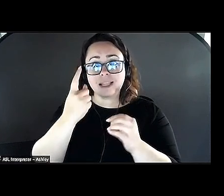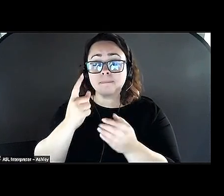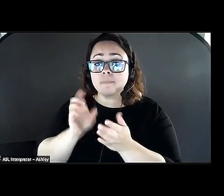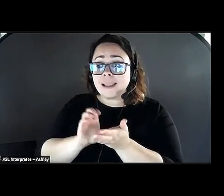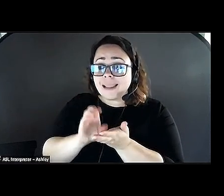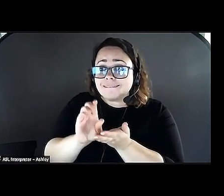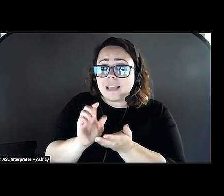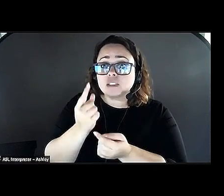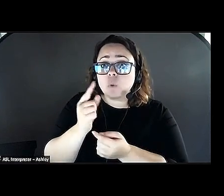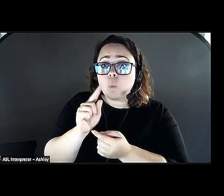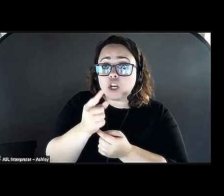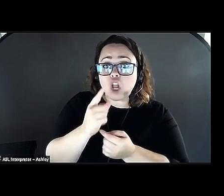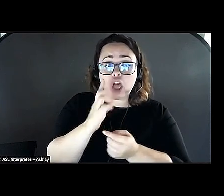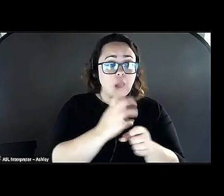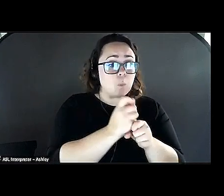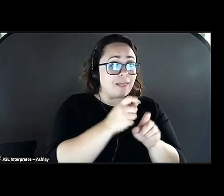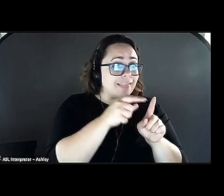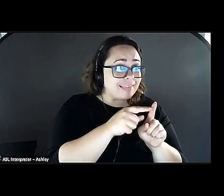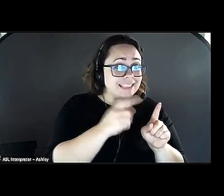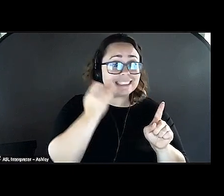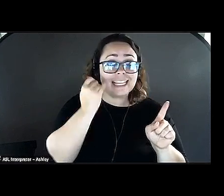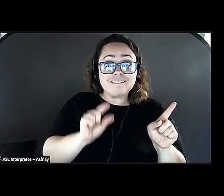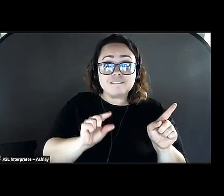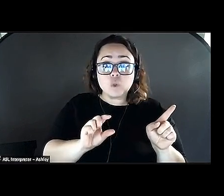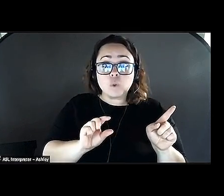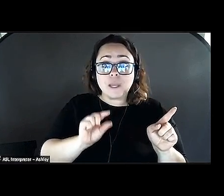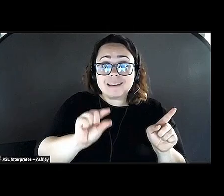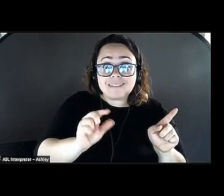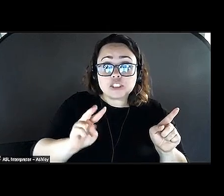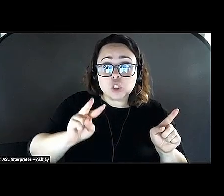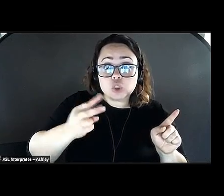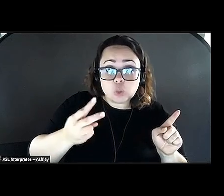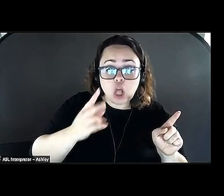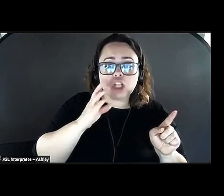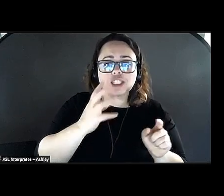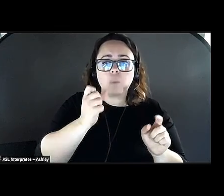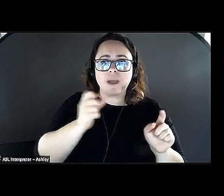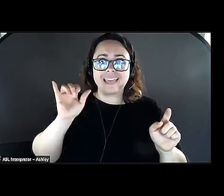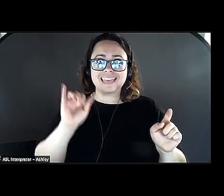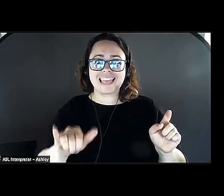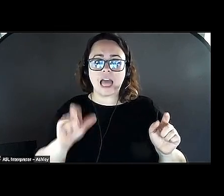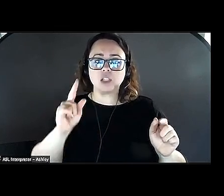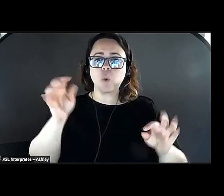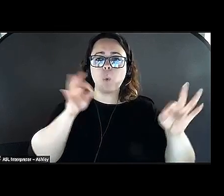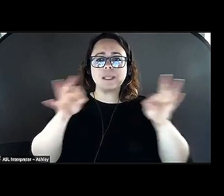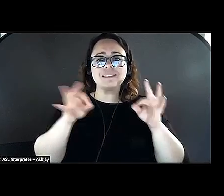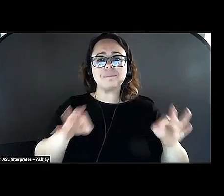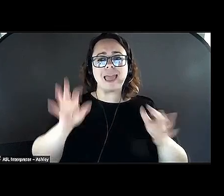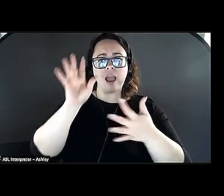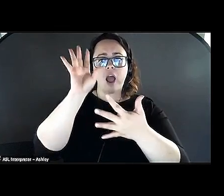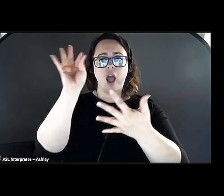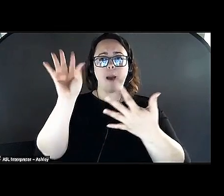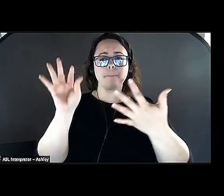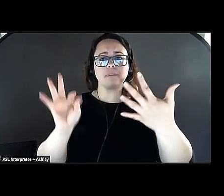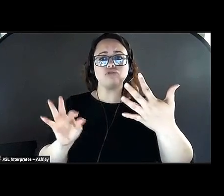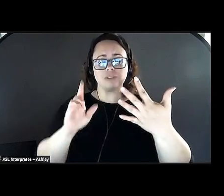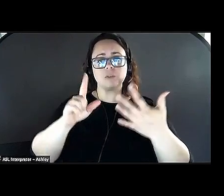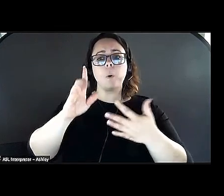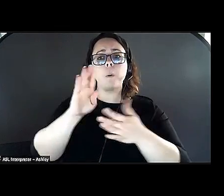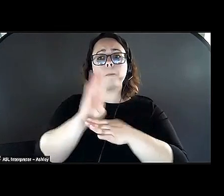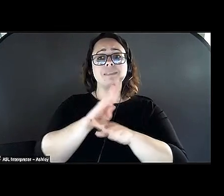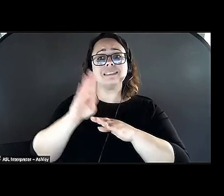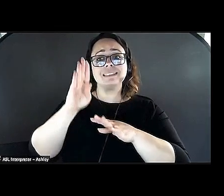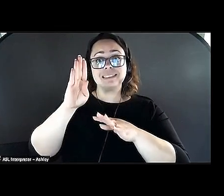I would get this. By investing $2, I would get that. So that lay out the option so that your business